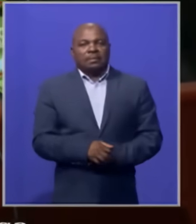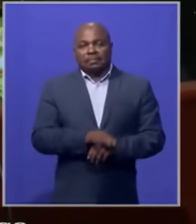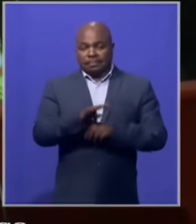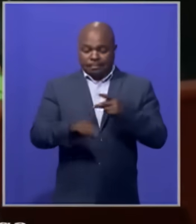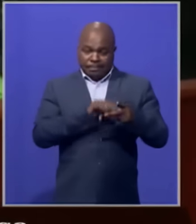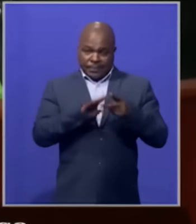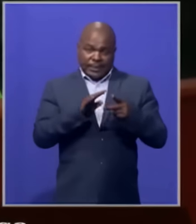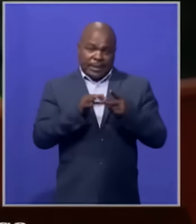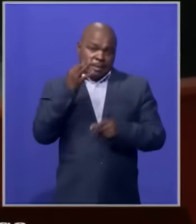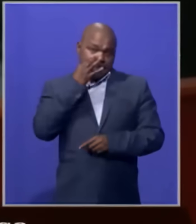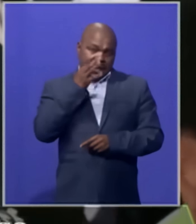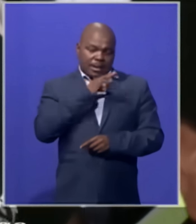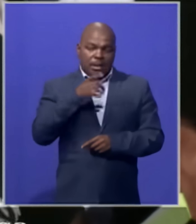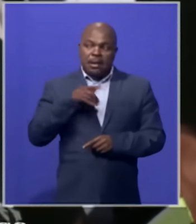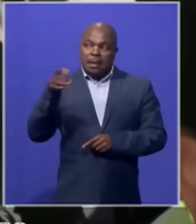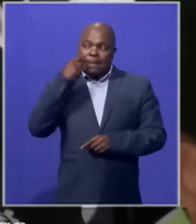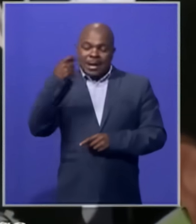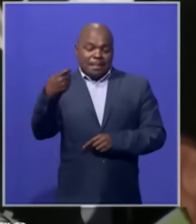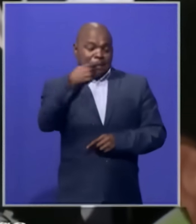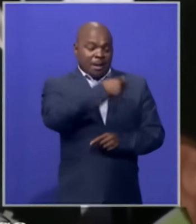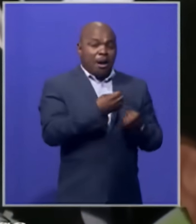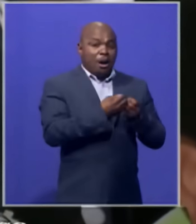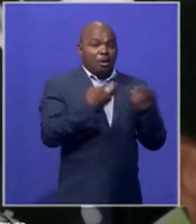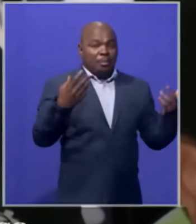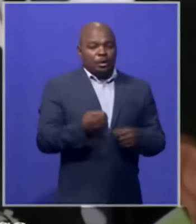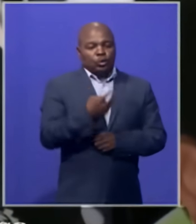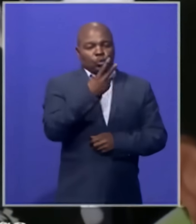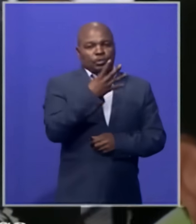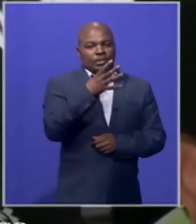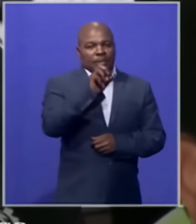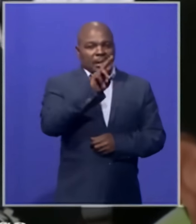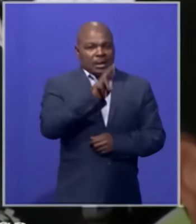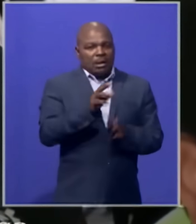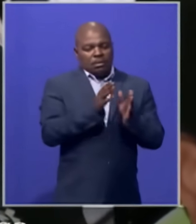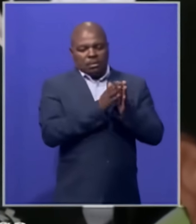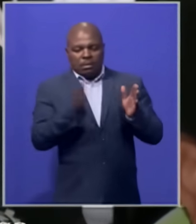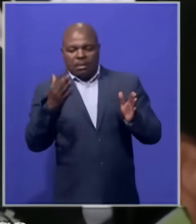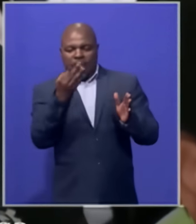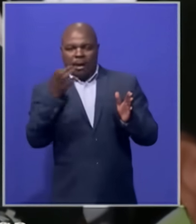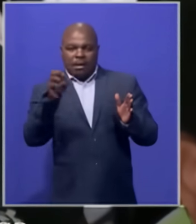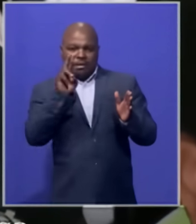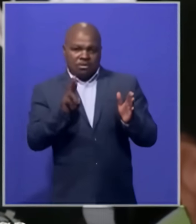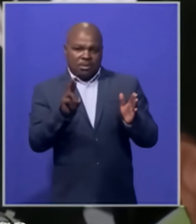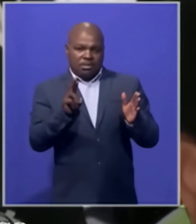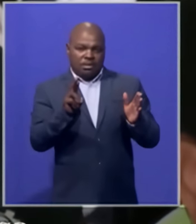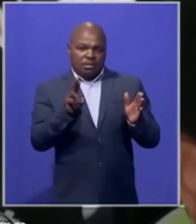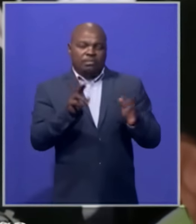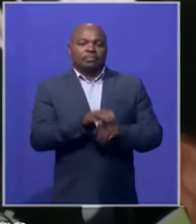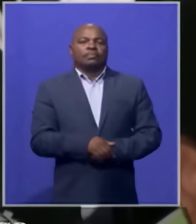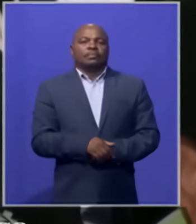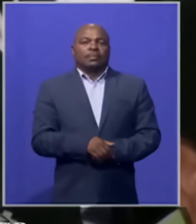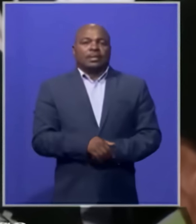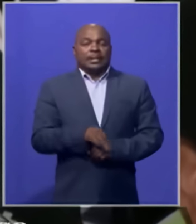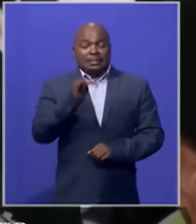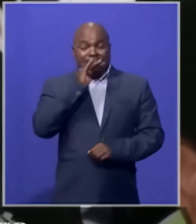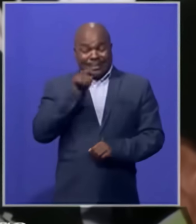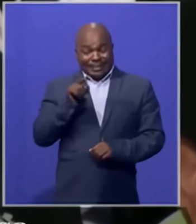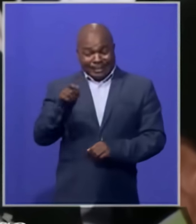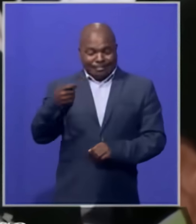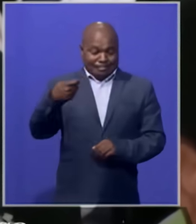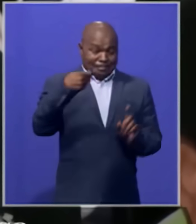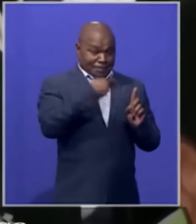gape gore o be a ba lefiša diranta tše 250 go ya go diranta tše 300 e le go mašeleng